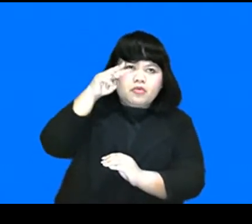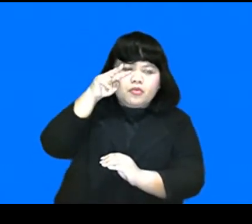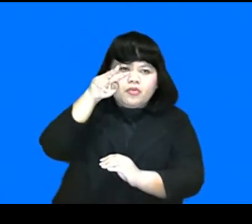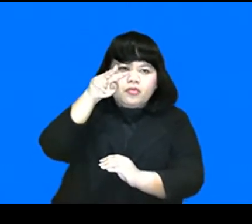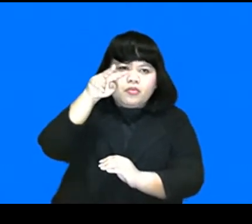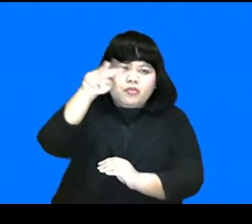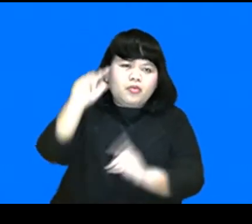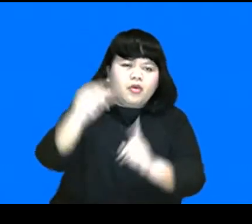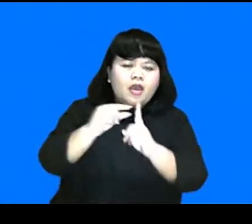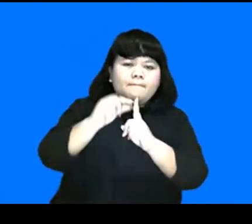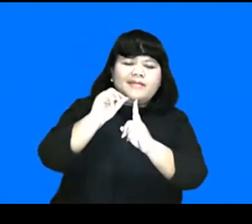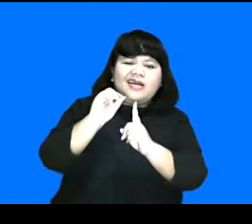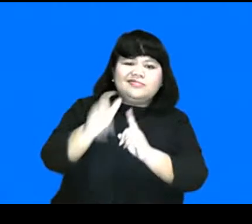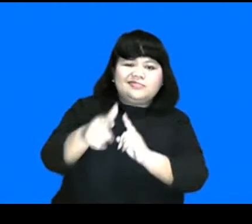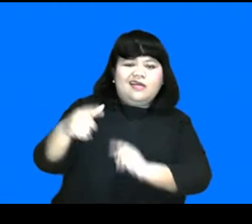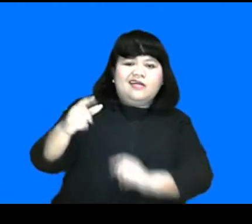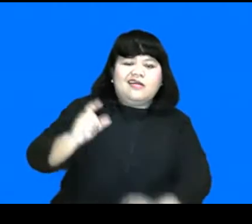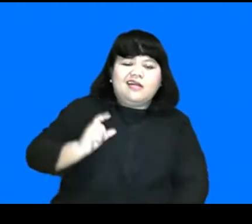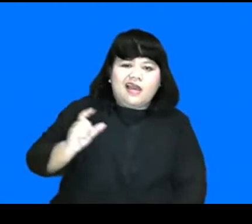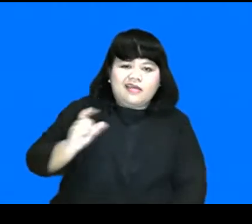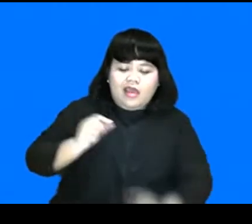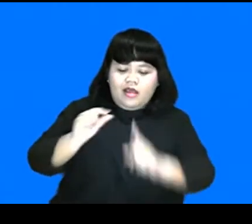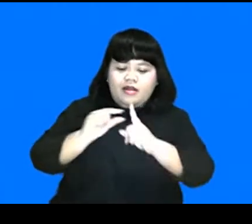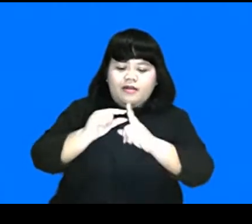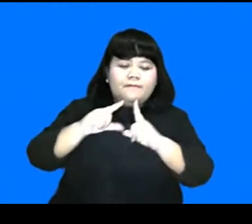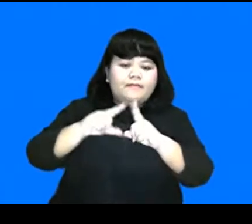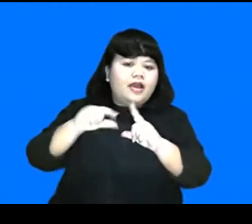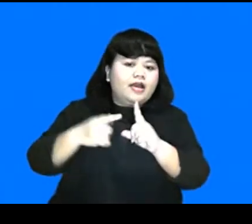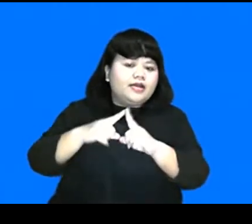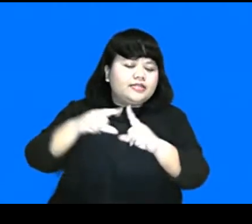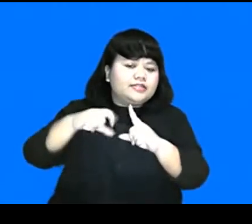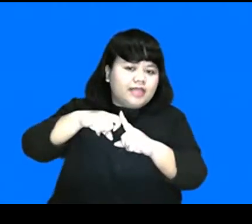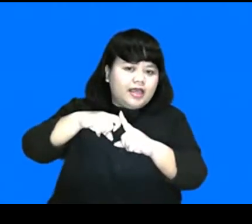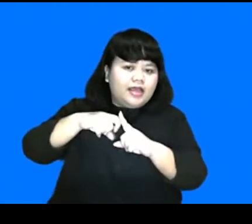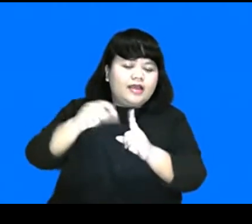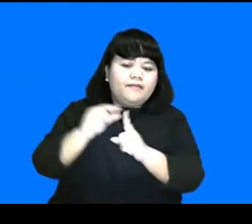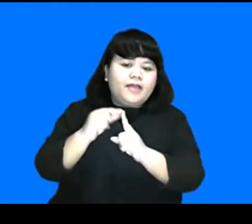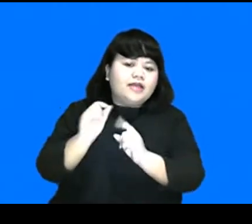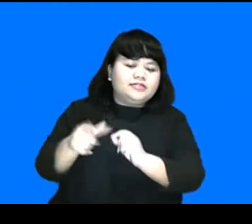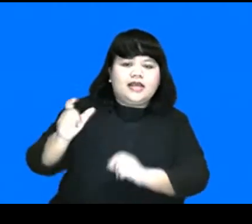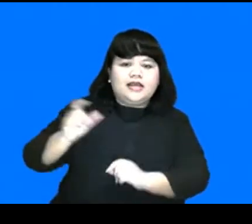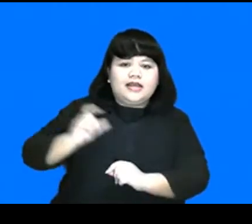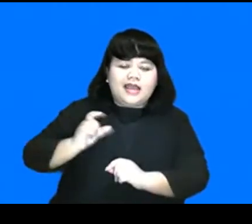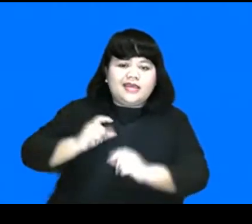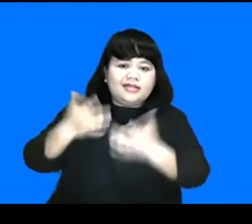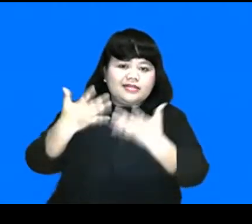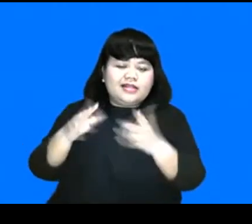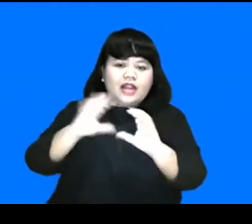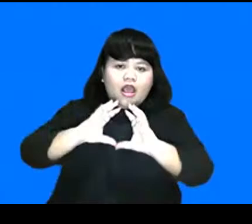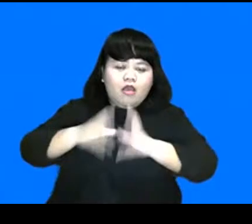As Amna said, this event is organized by PRAKARSA SAPE with the